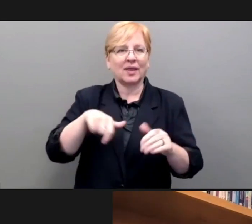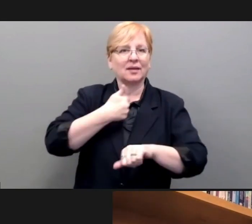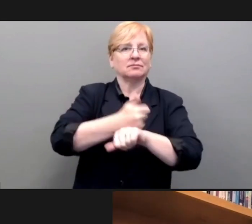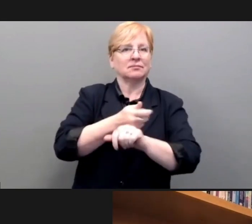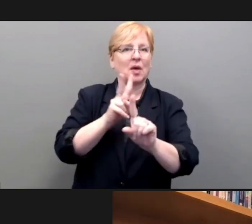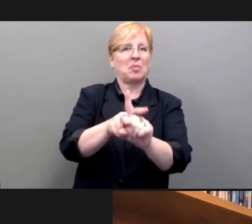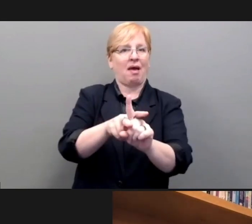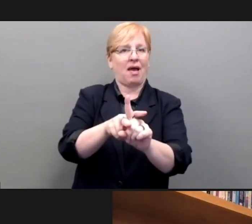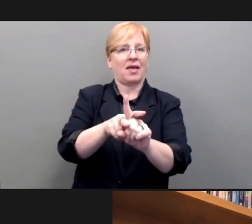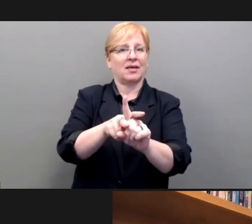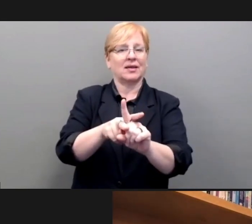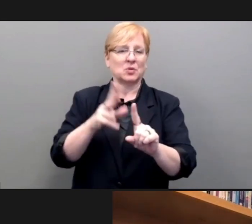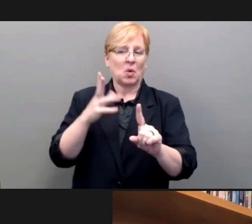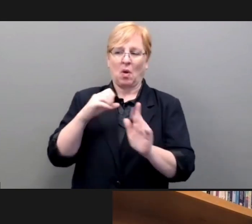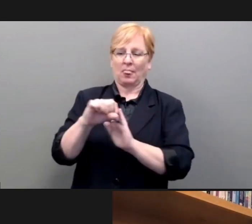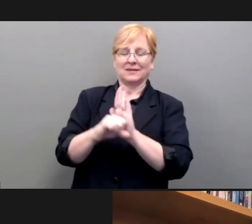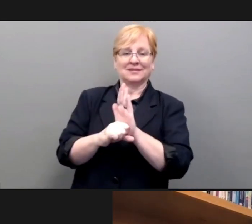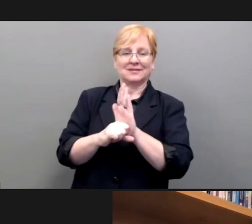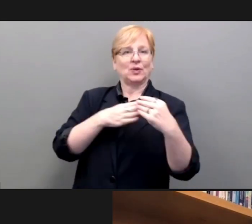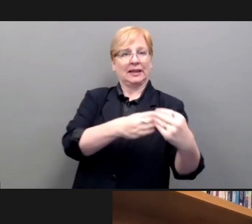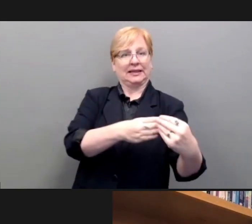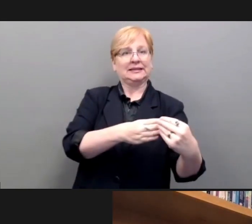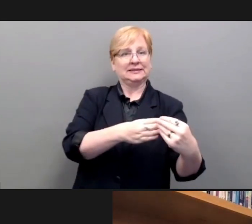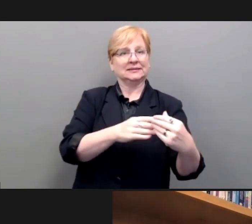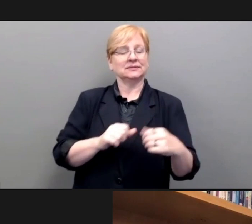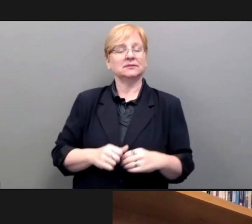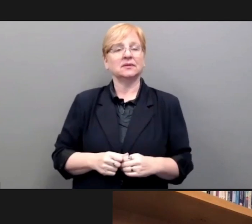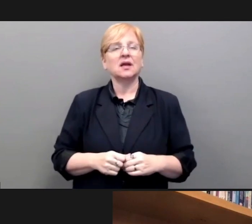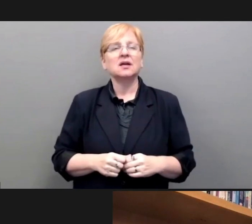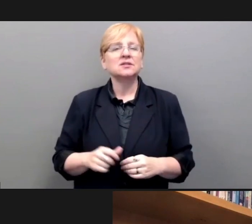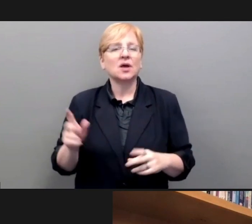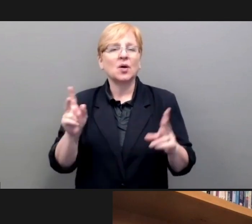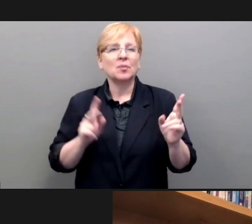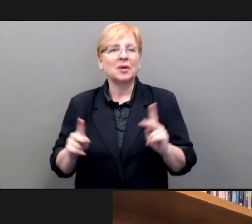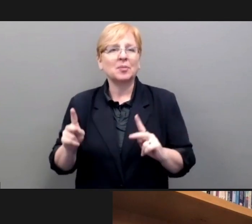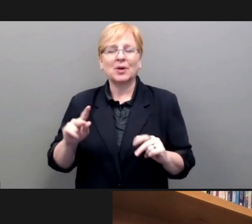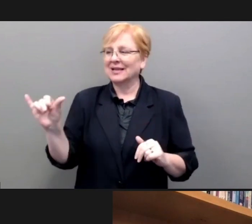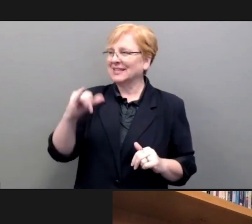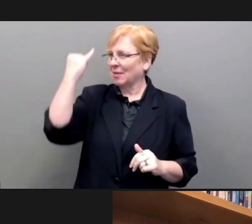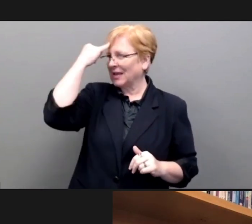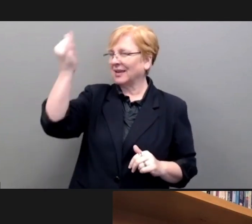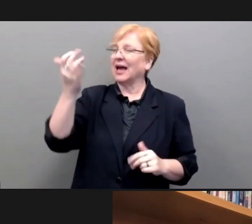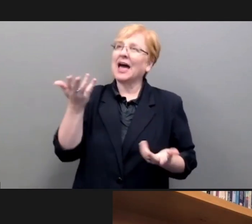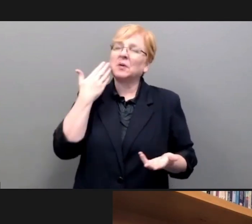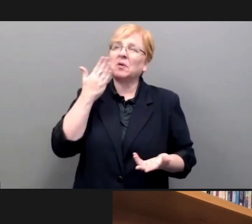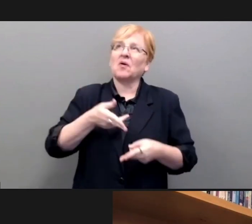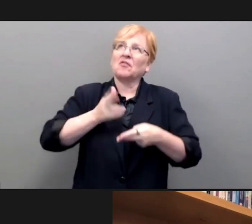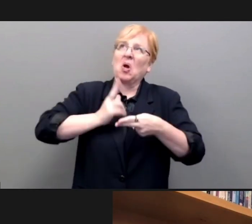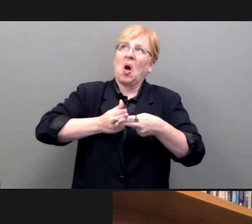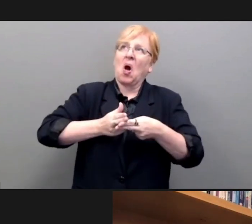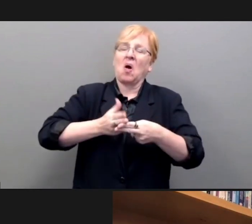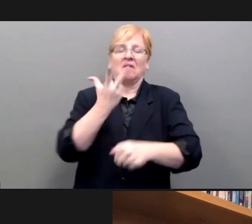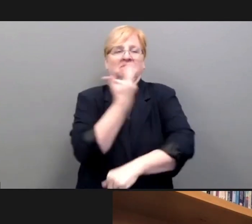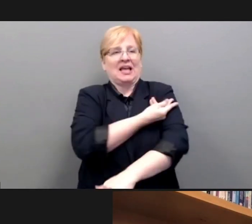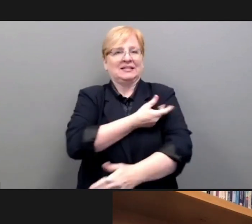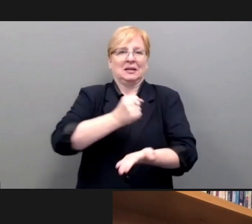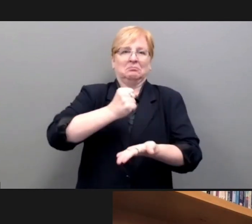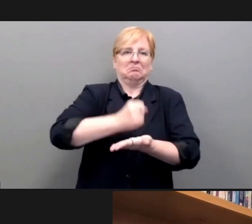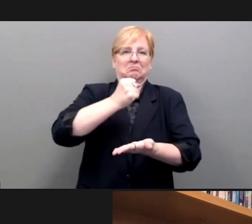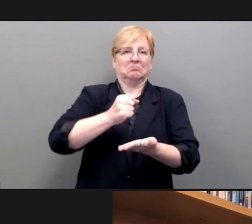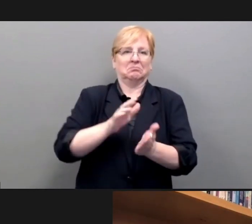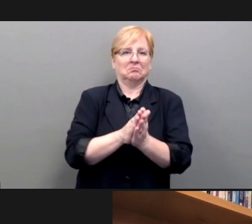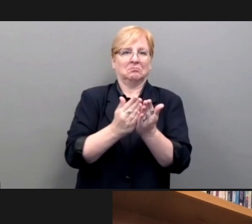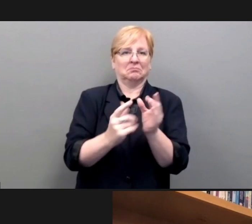I'm asking for folks to look at these issues, not the same as a vaccine passport, but it really does start to deal with